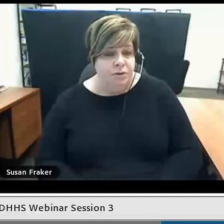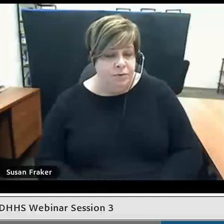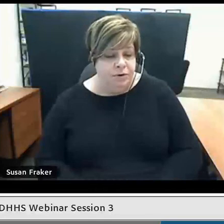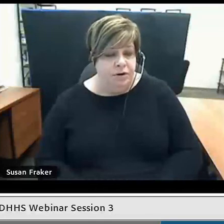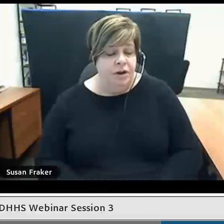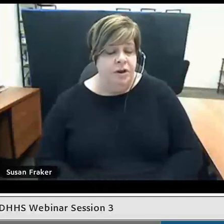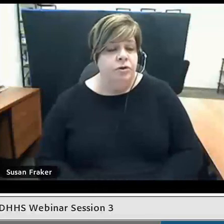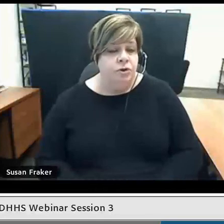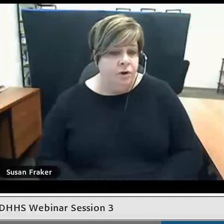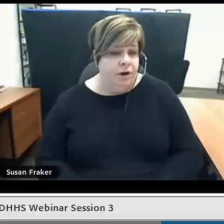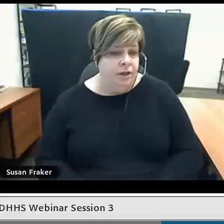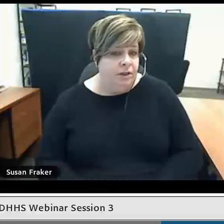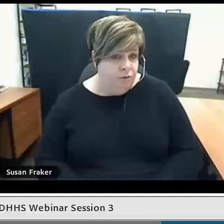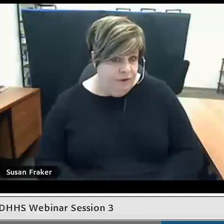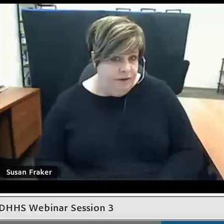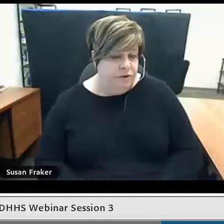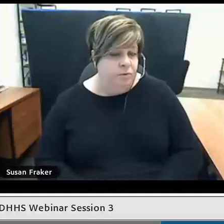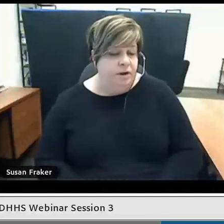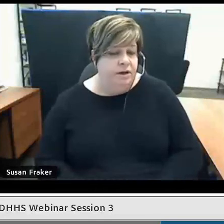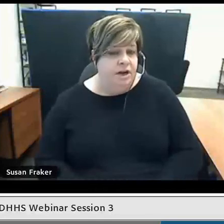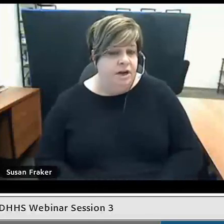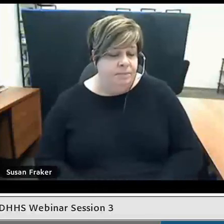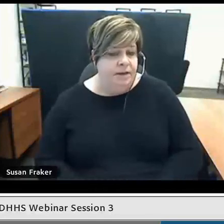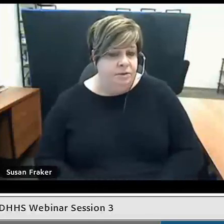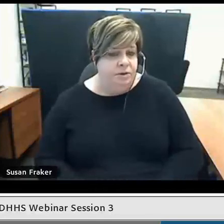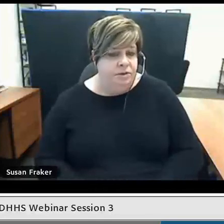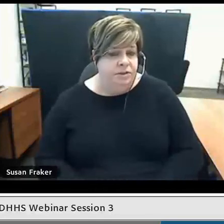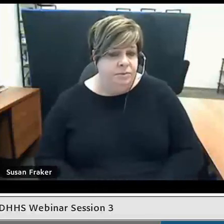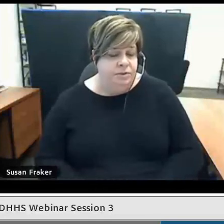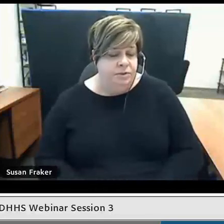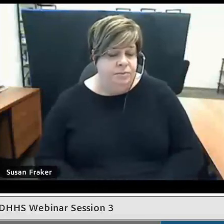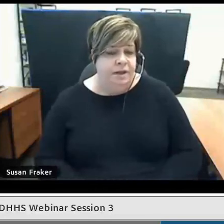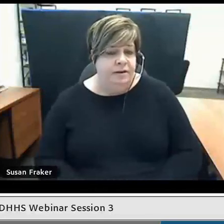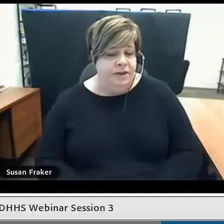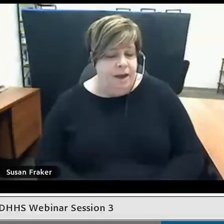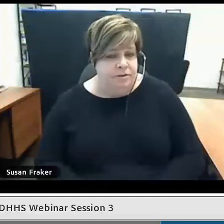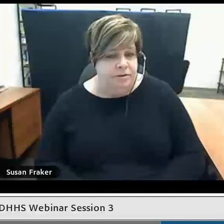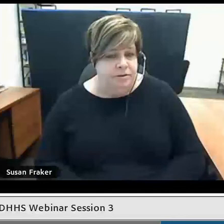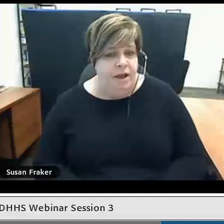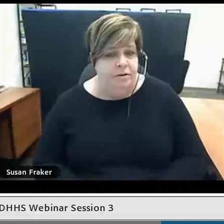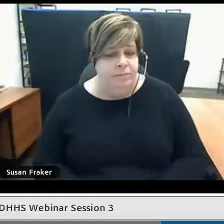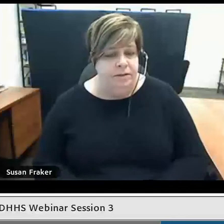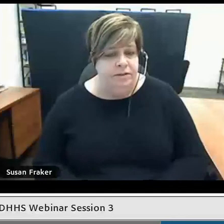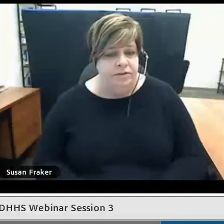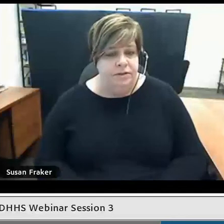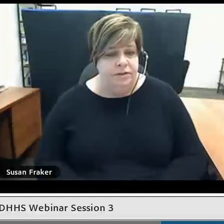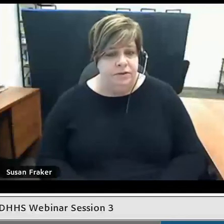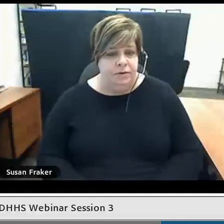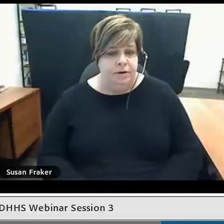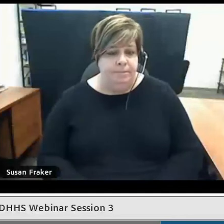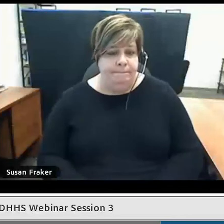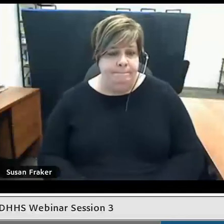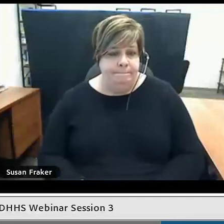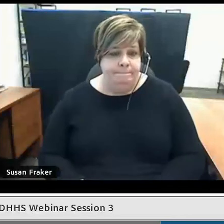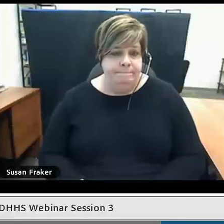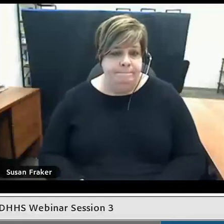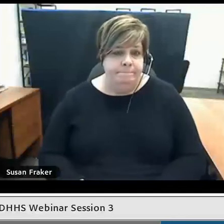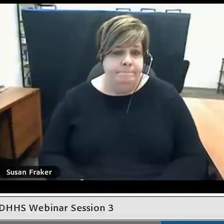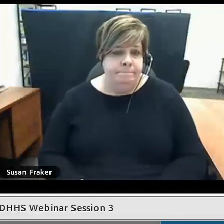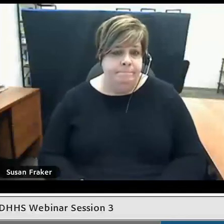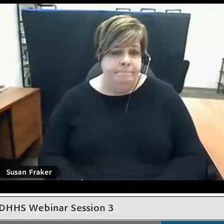the interpreter during the movie. So you want to check with the patient whether they understand the captions or not, or best to use the interpreter.